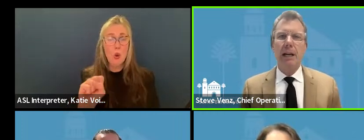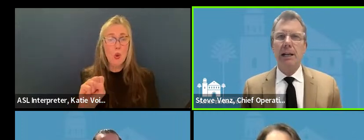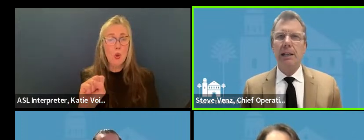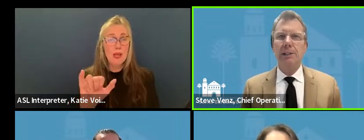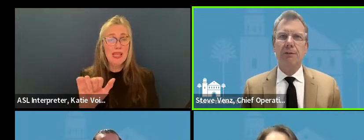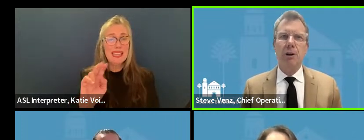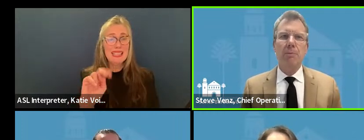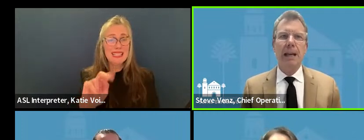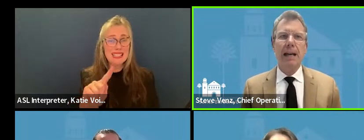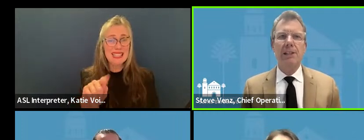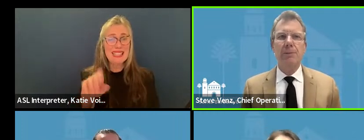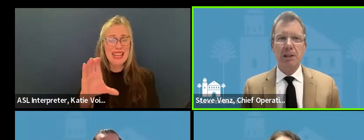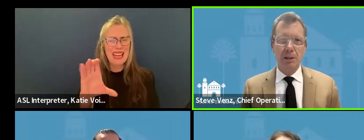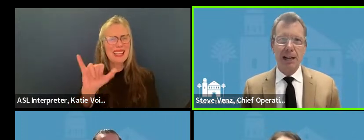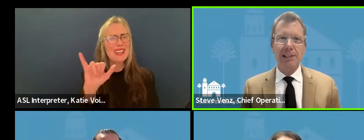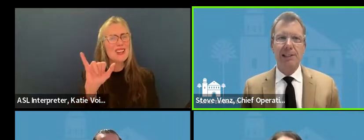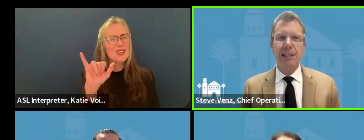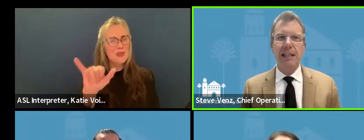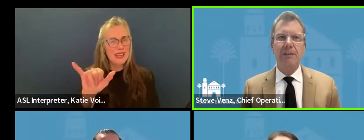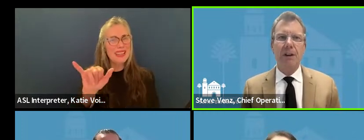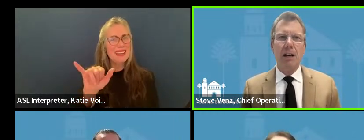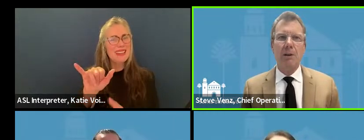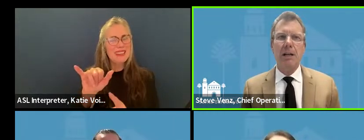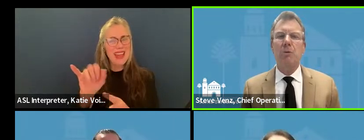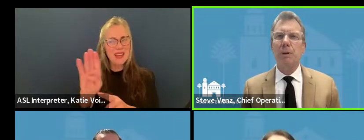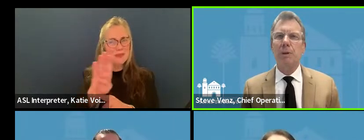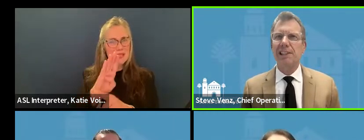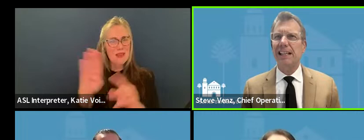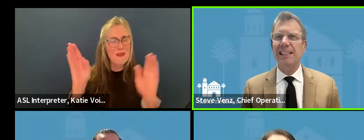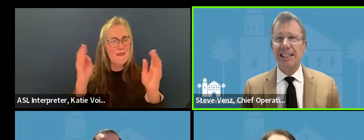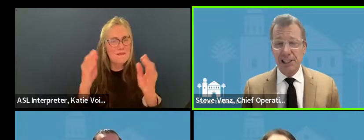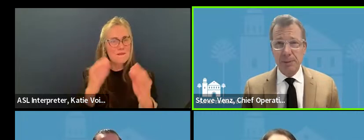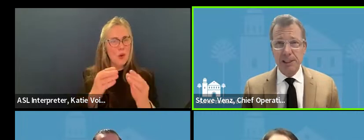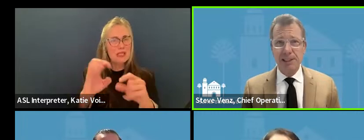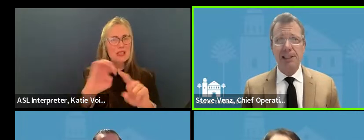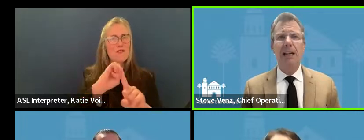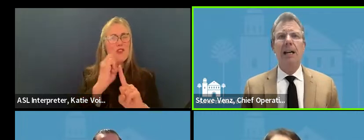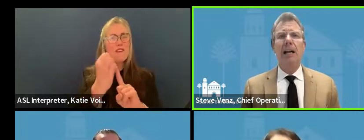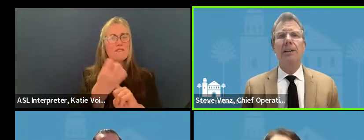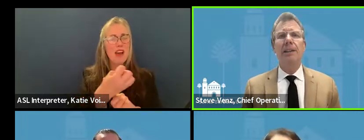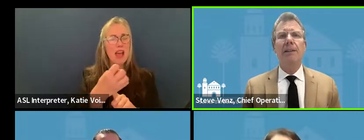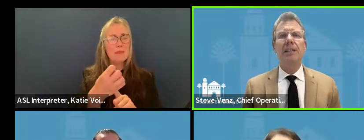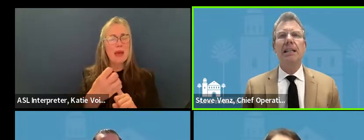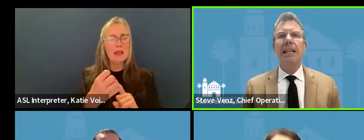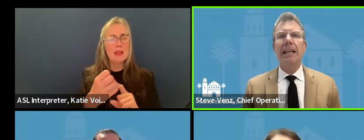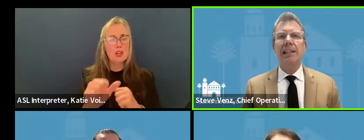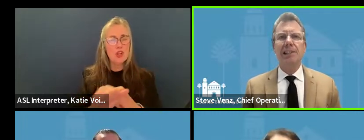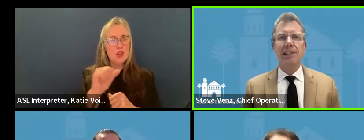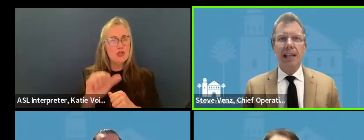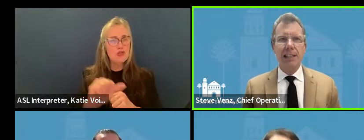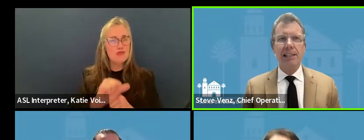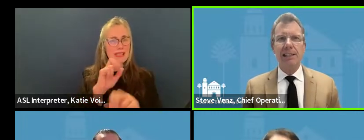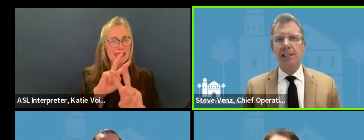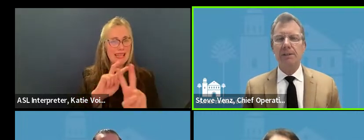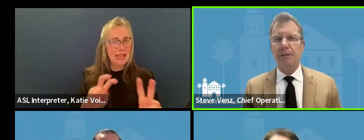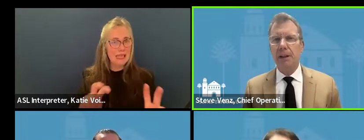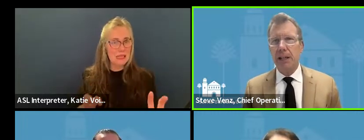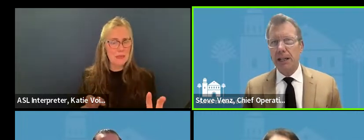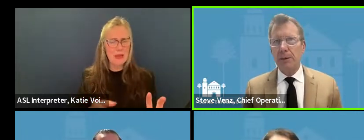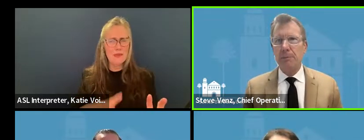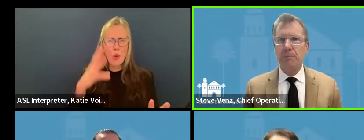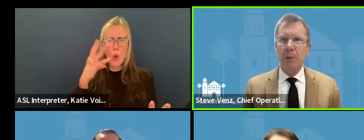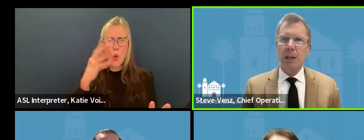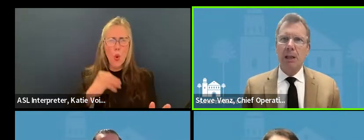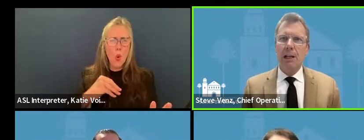really is a firm that specializes in environmental risk assessments. They have done extensive